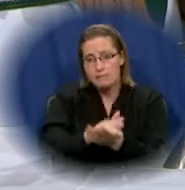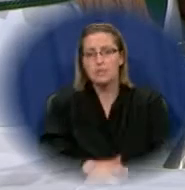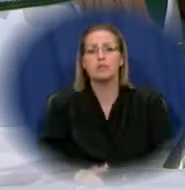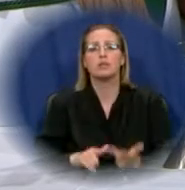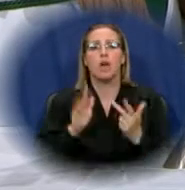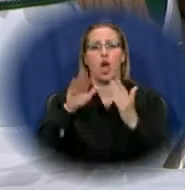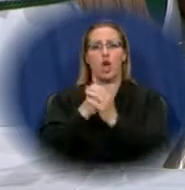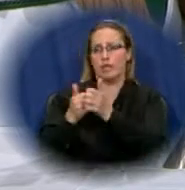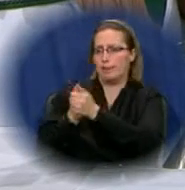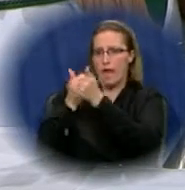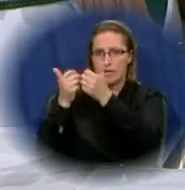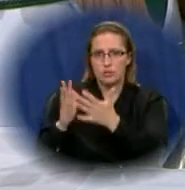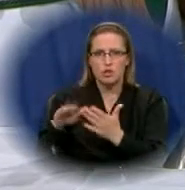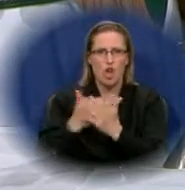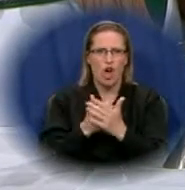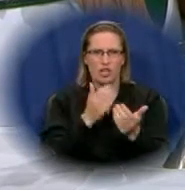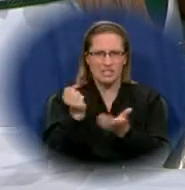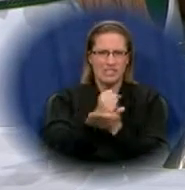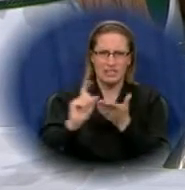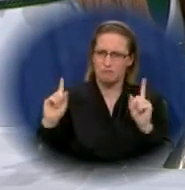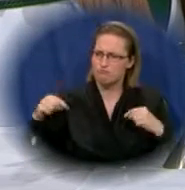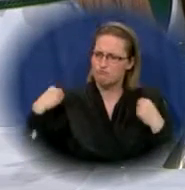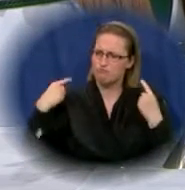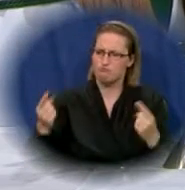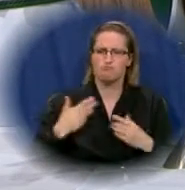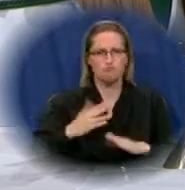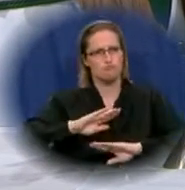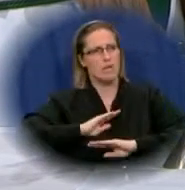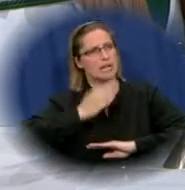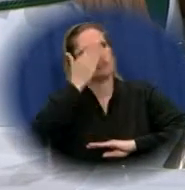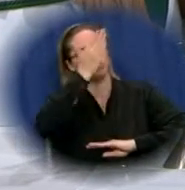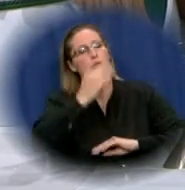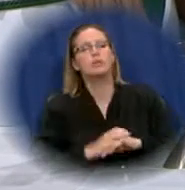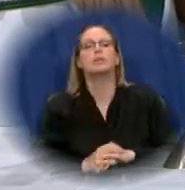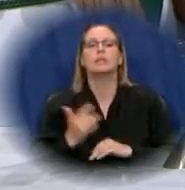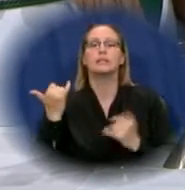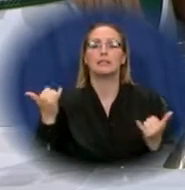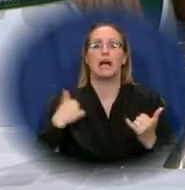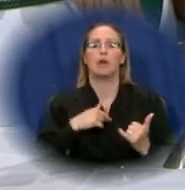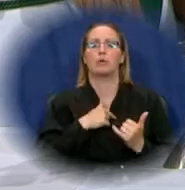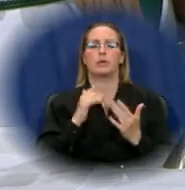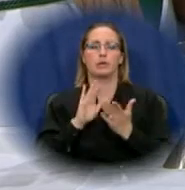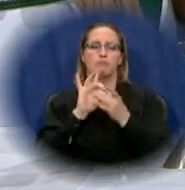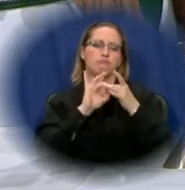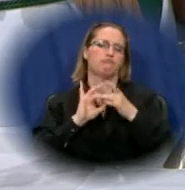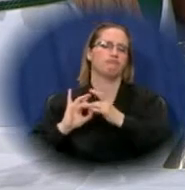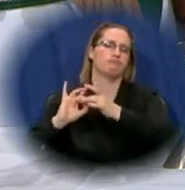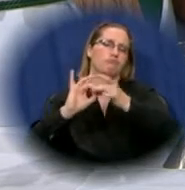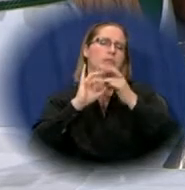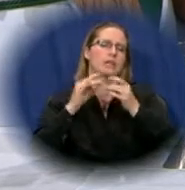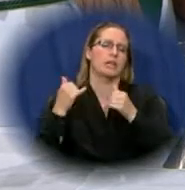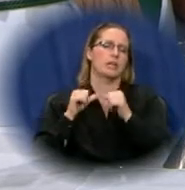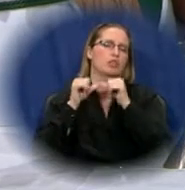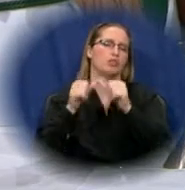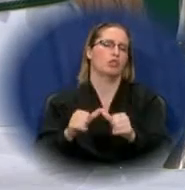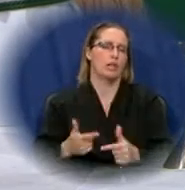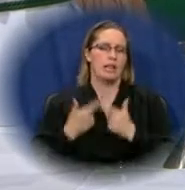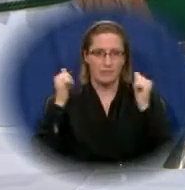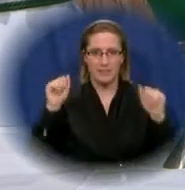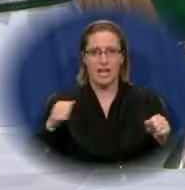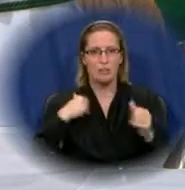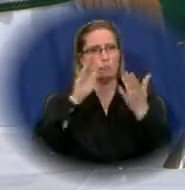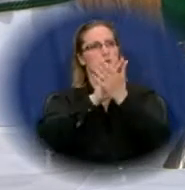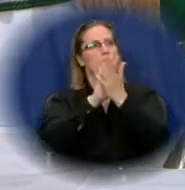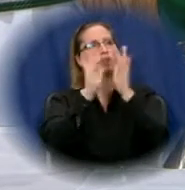the blessed apostles, and all the saints who have pleased you throughout the ages, we may merit to be co-heirs to eternal life, and may praise